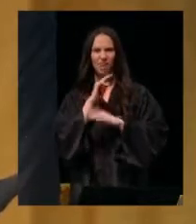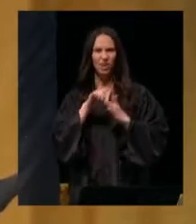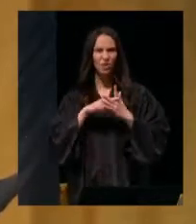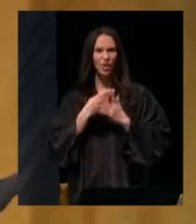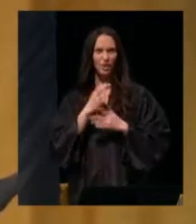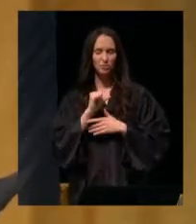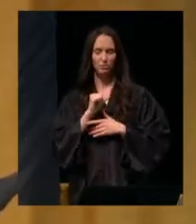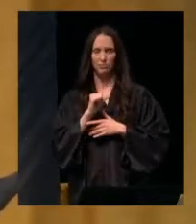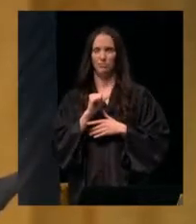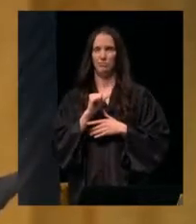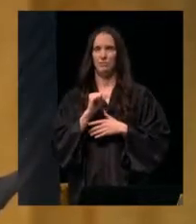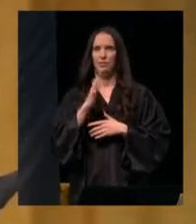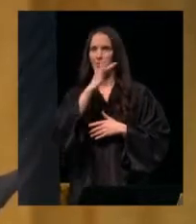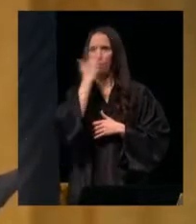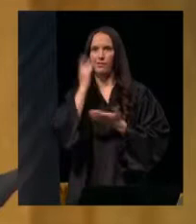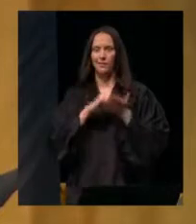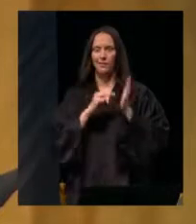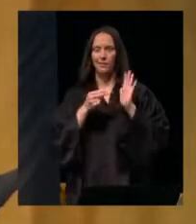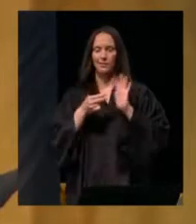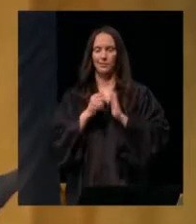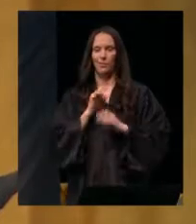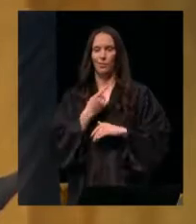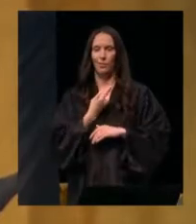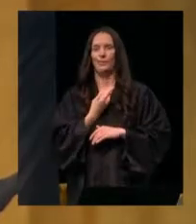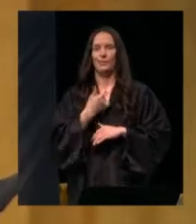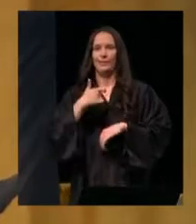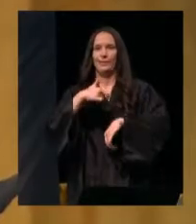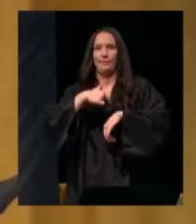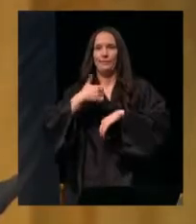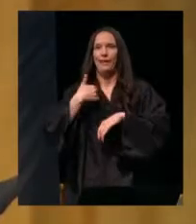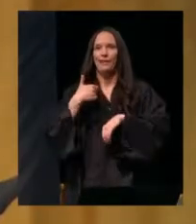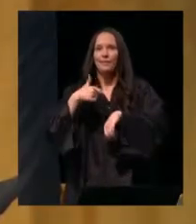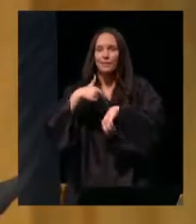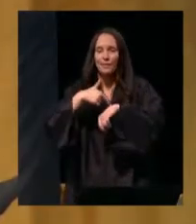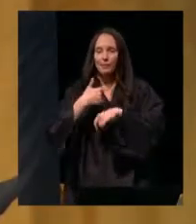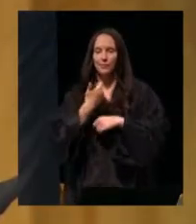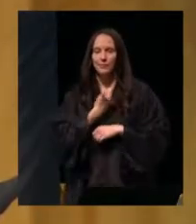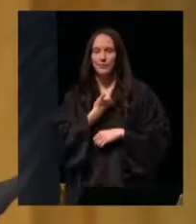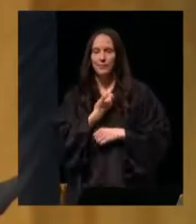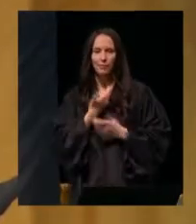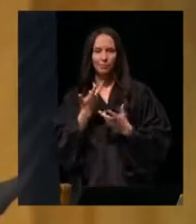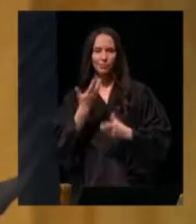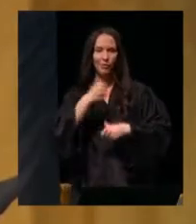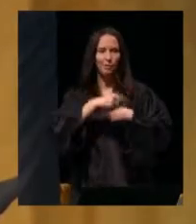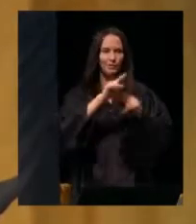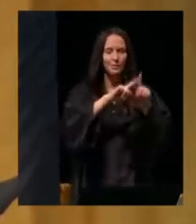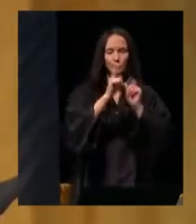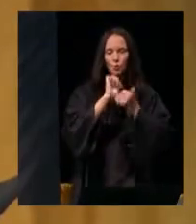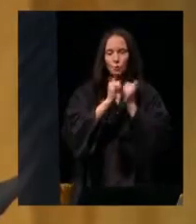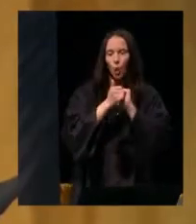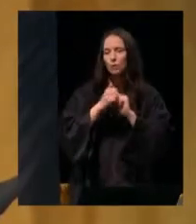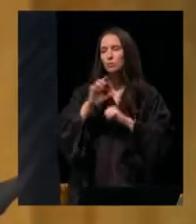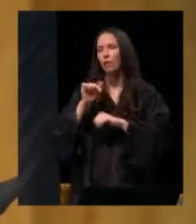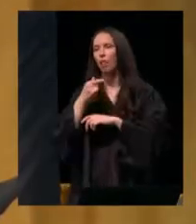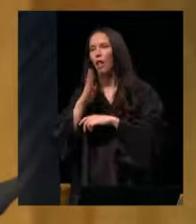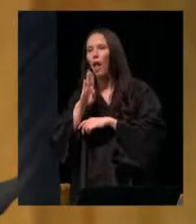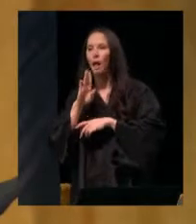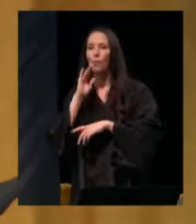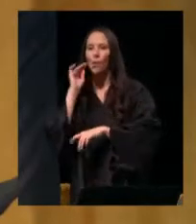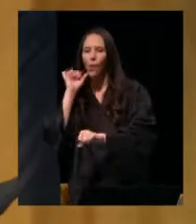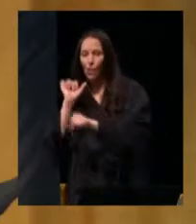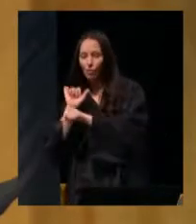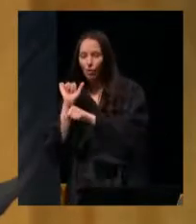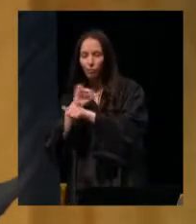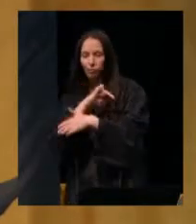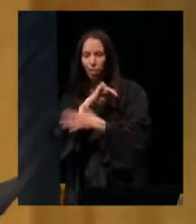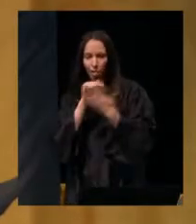high school. Being involved in multiple varsity sports, school clubs, and getting homework done